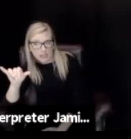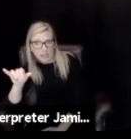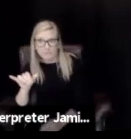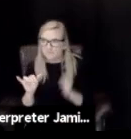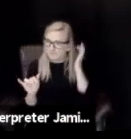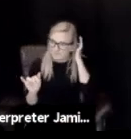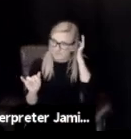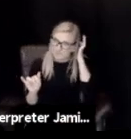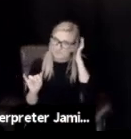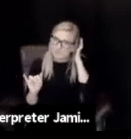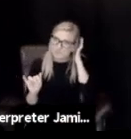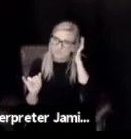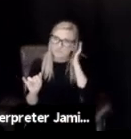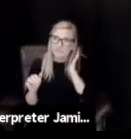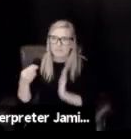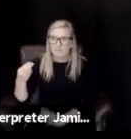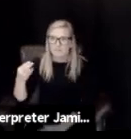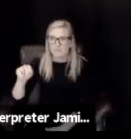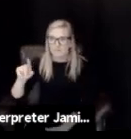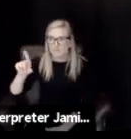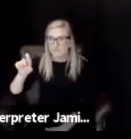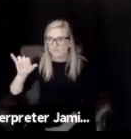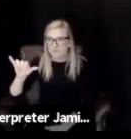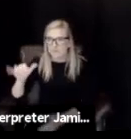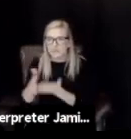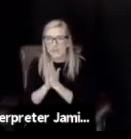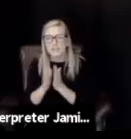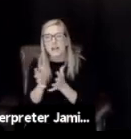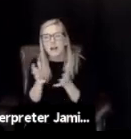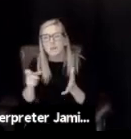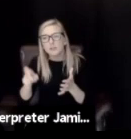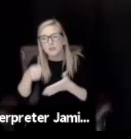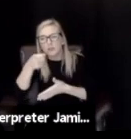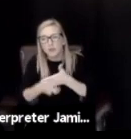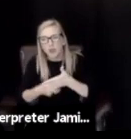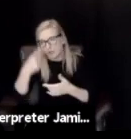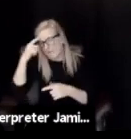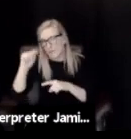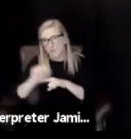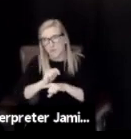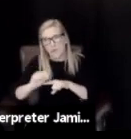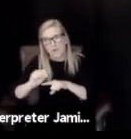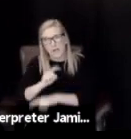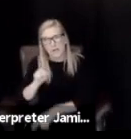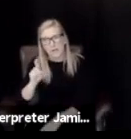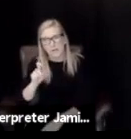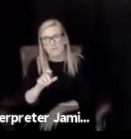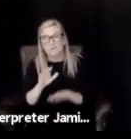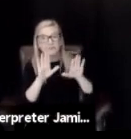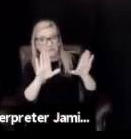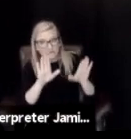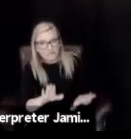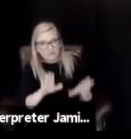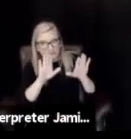So Haley asks, how much should you charge for training? Great question, Haley.